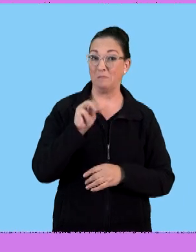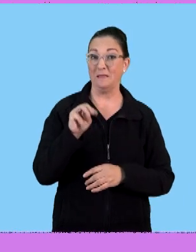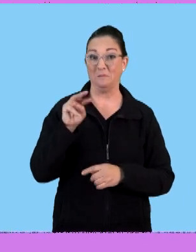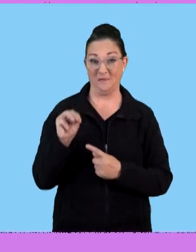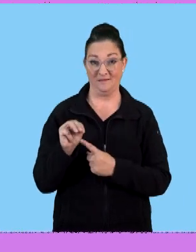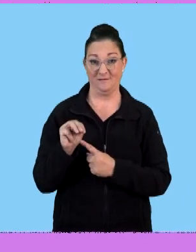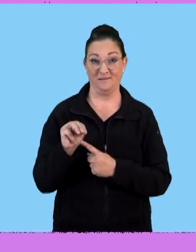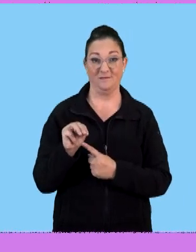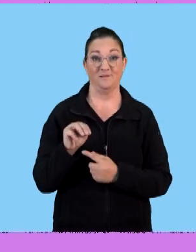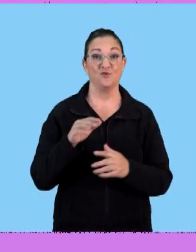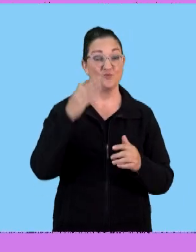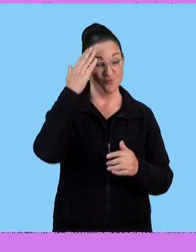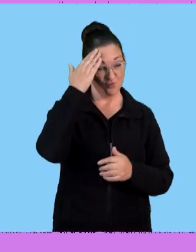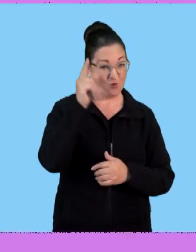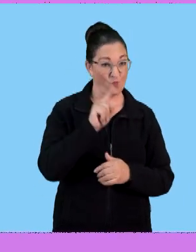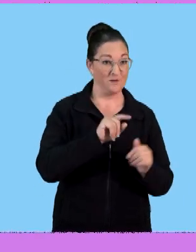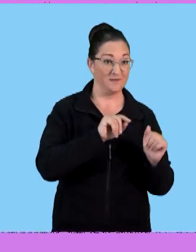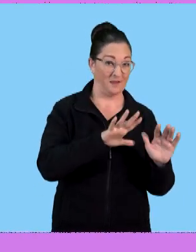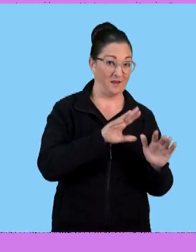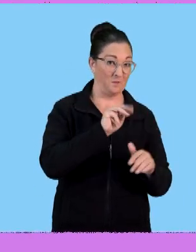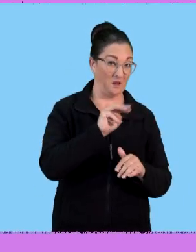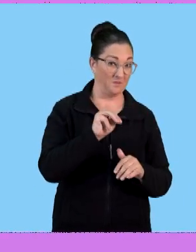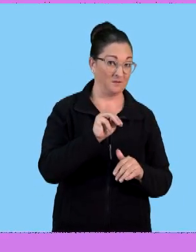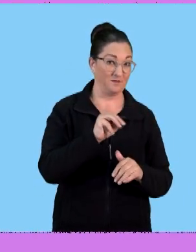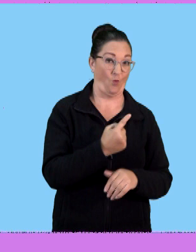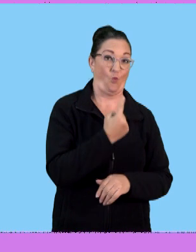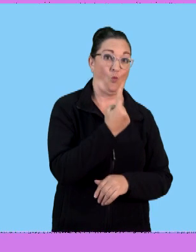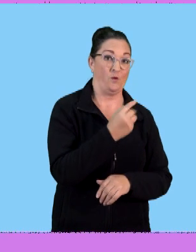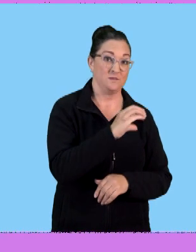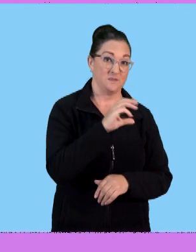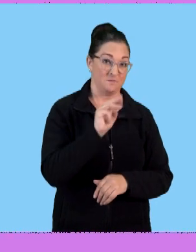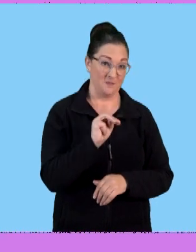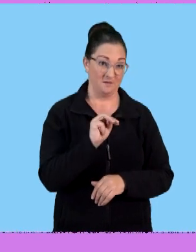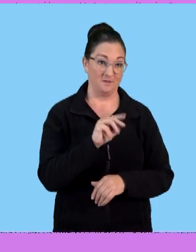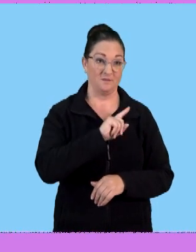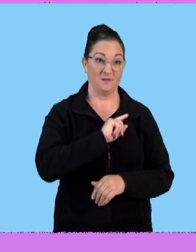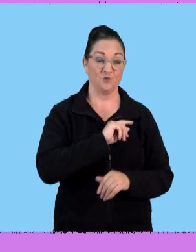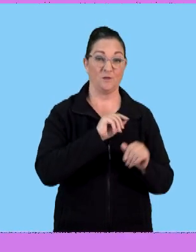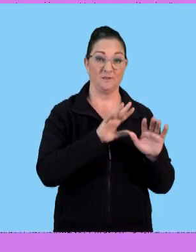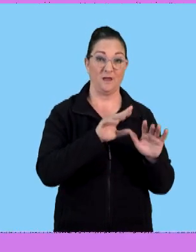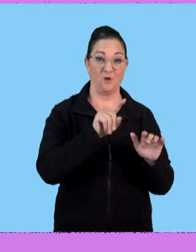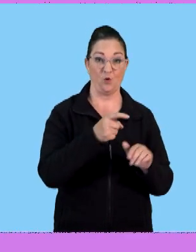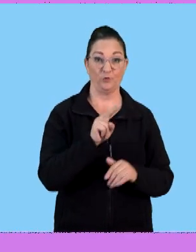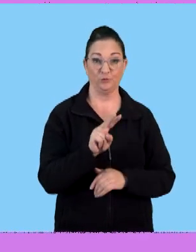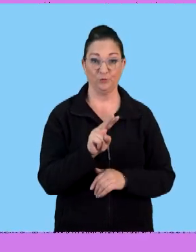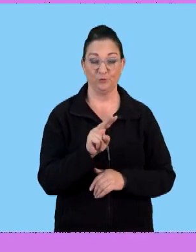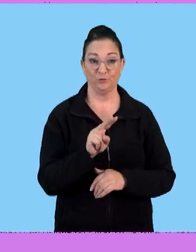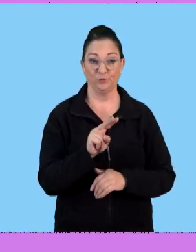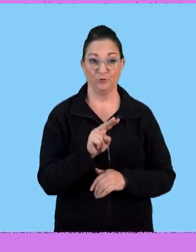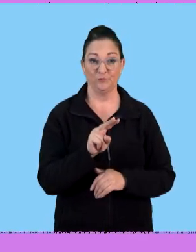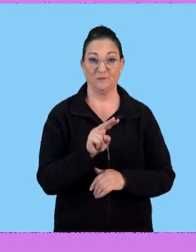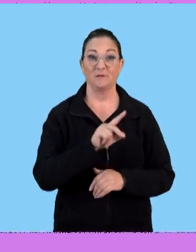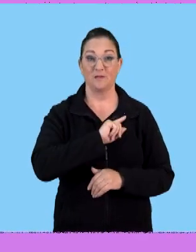in millimeters. You know 10 millimeters equals 1 centimeter. So therefore, I'll take the 10.2 and I multiply that